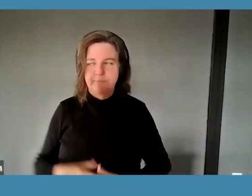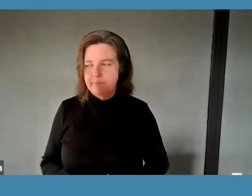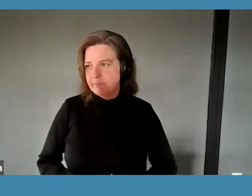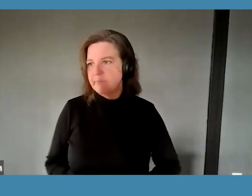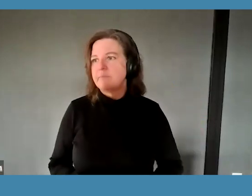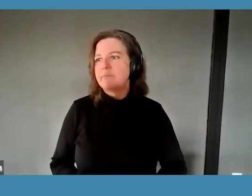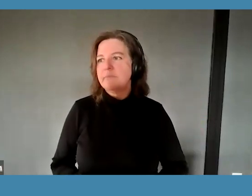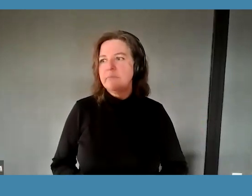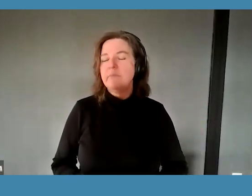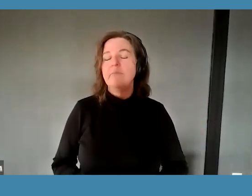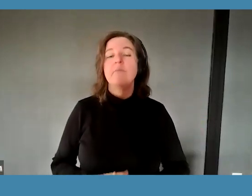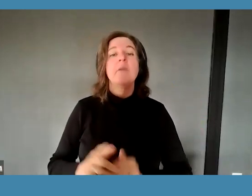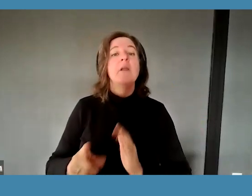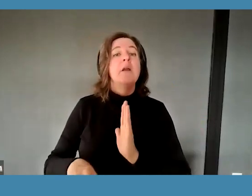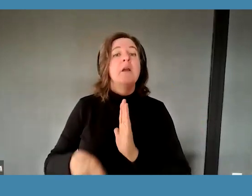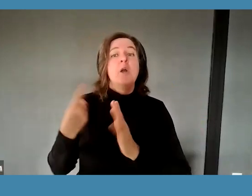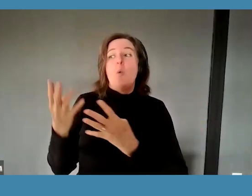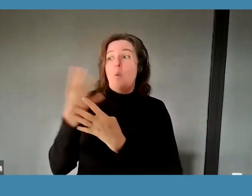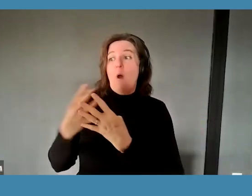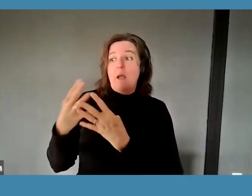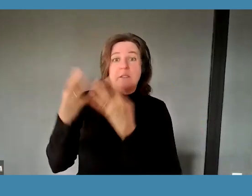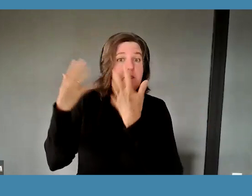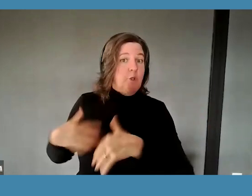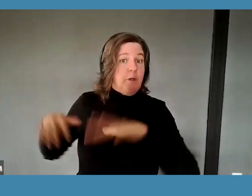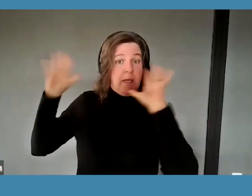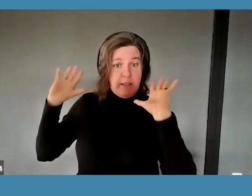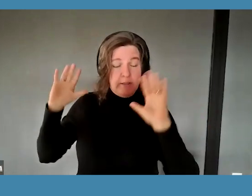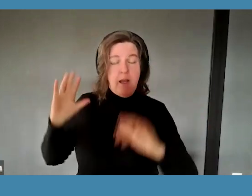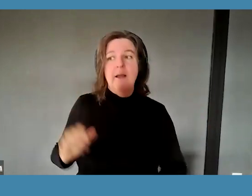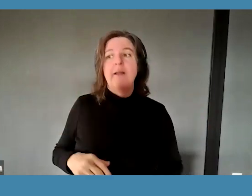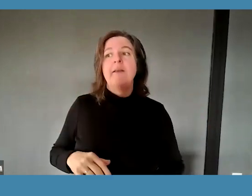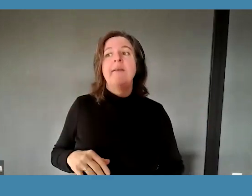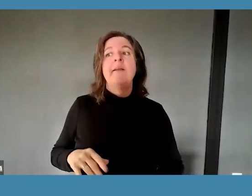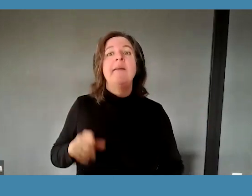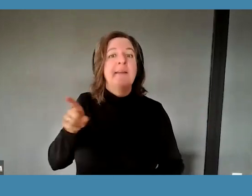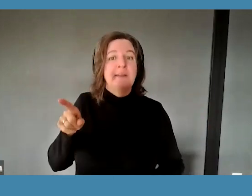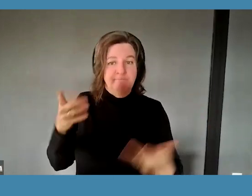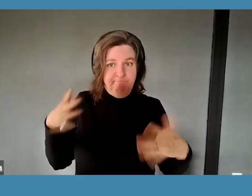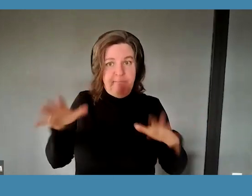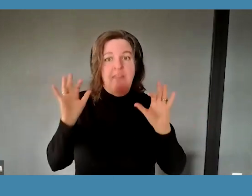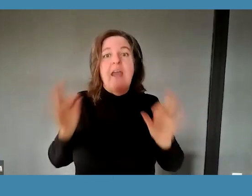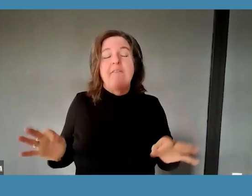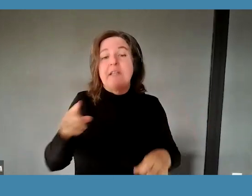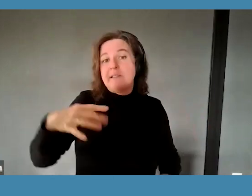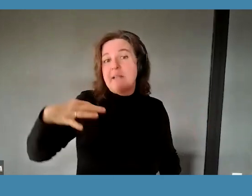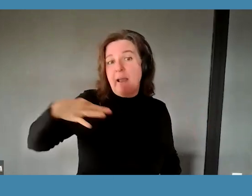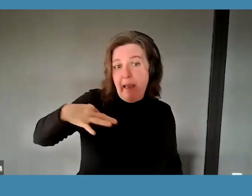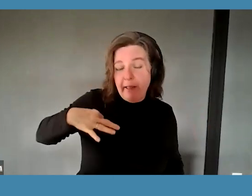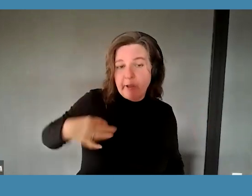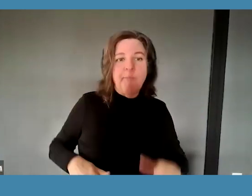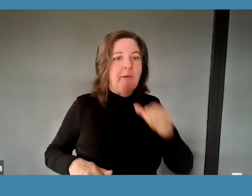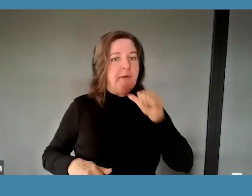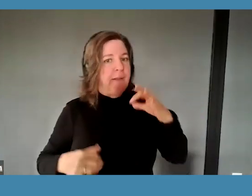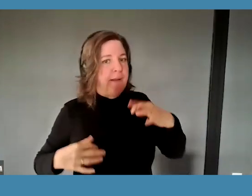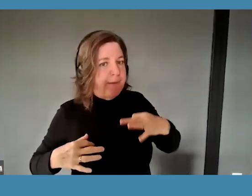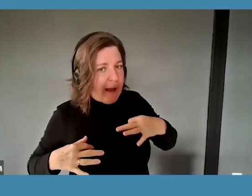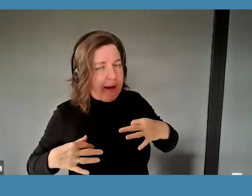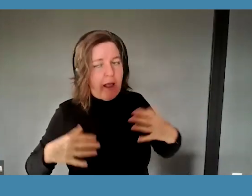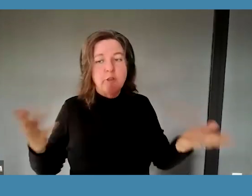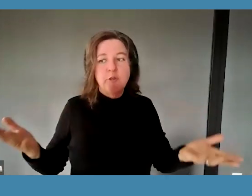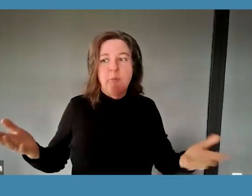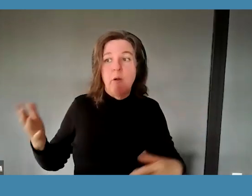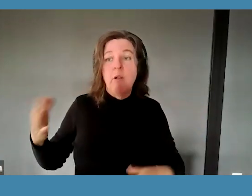So once your screening is done and they have made a decision about your eligibility and what priority score